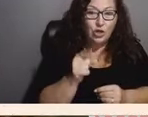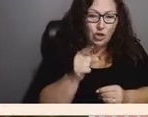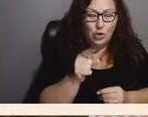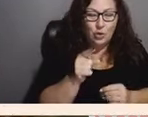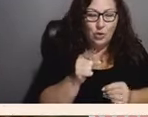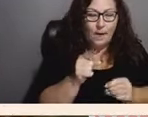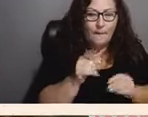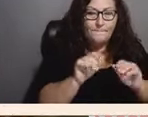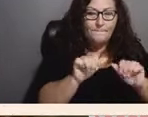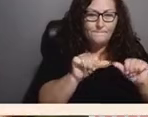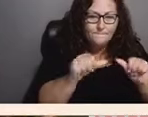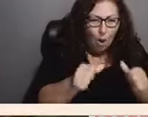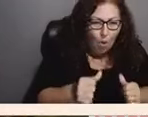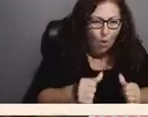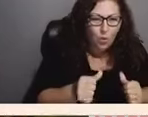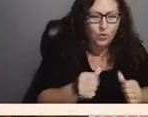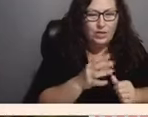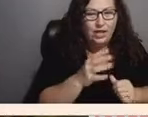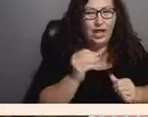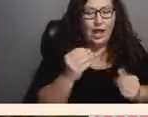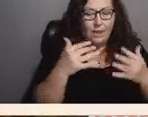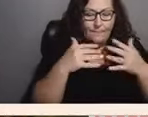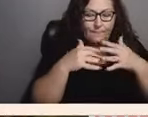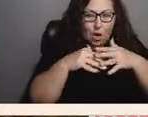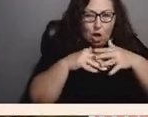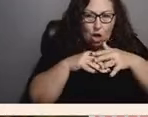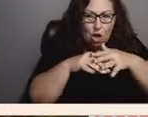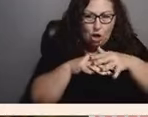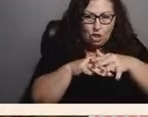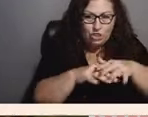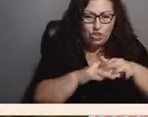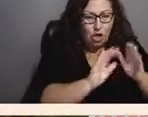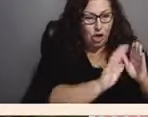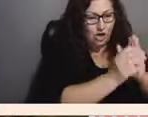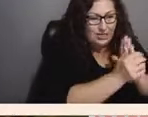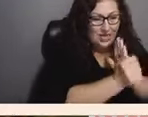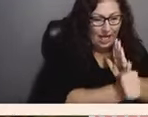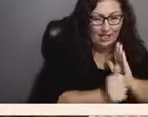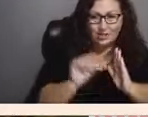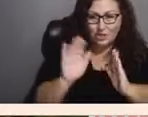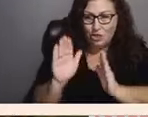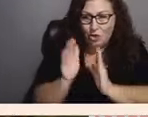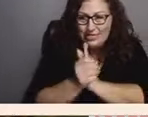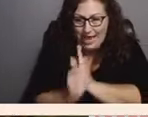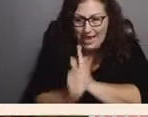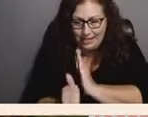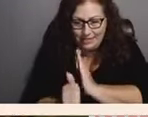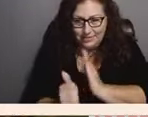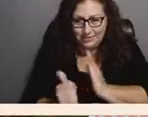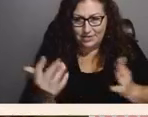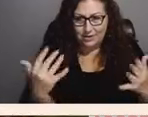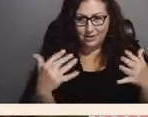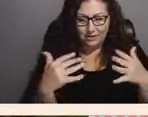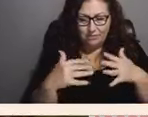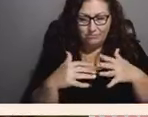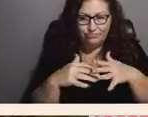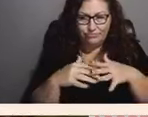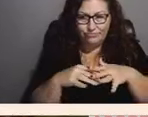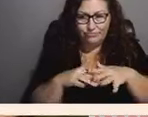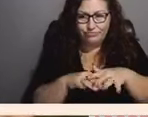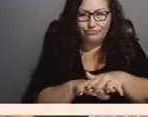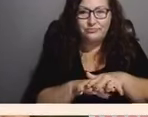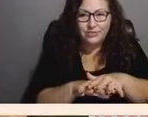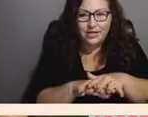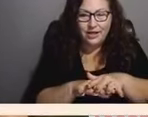merge her significant talents and your significant talents. And at the end of the day,